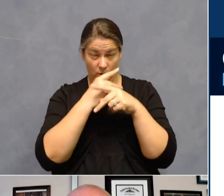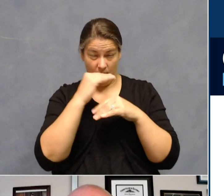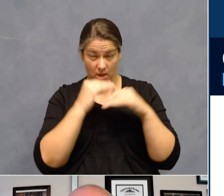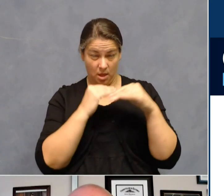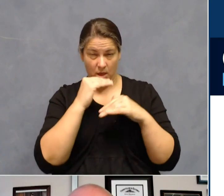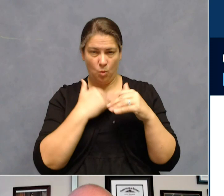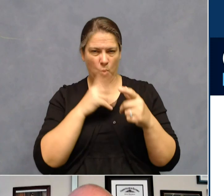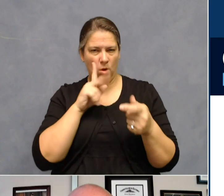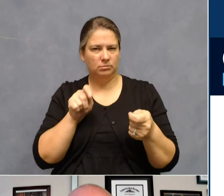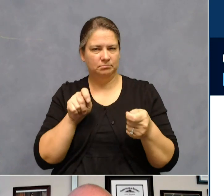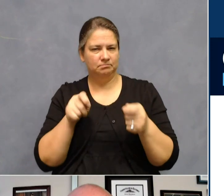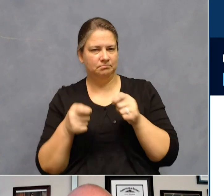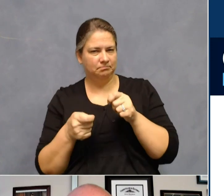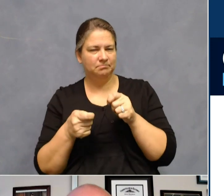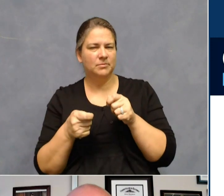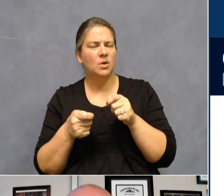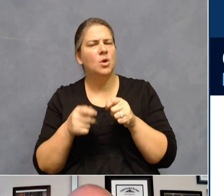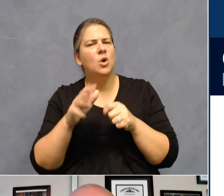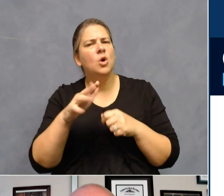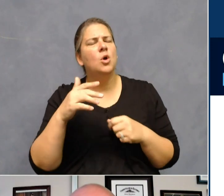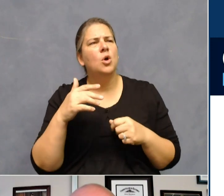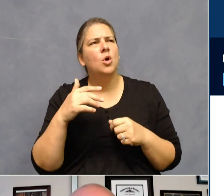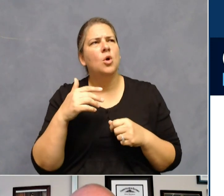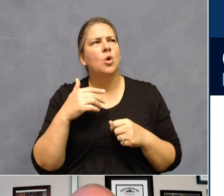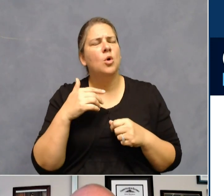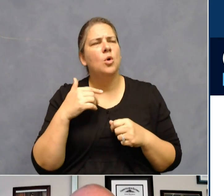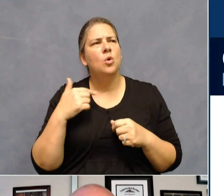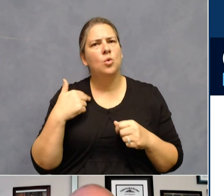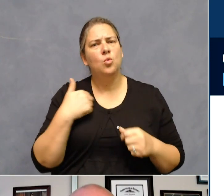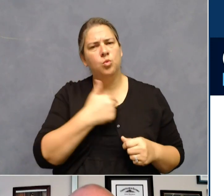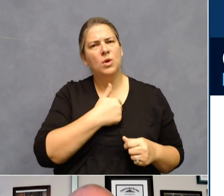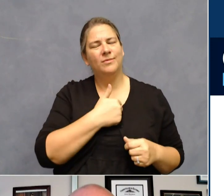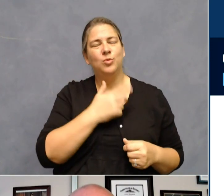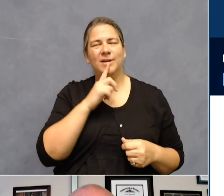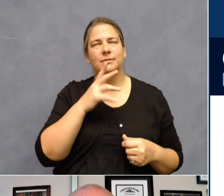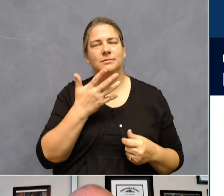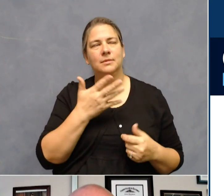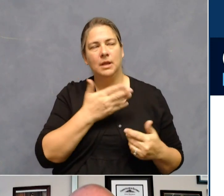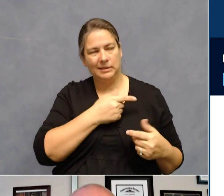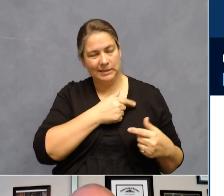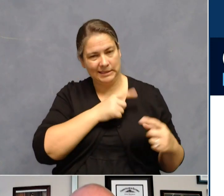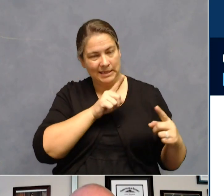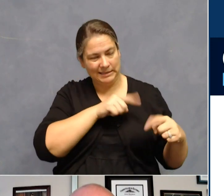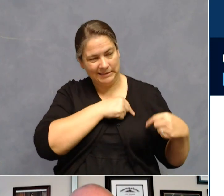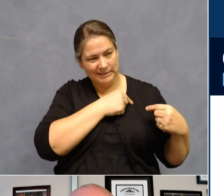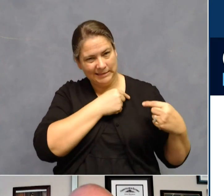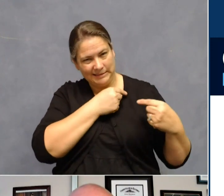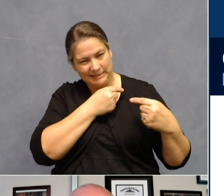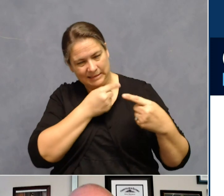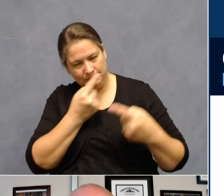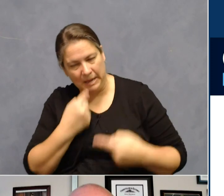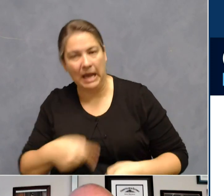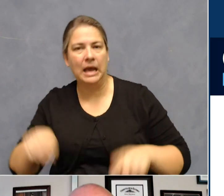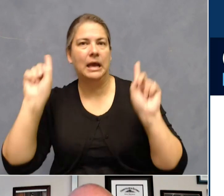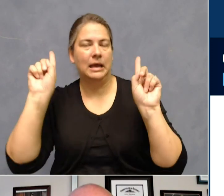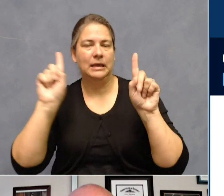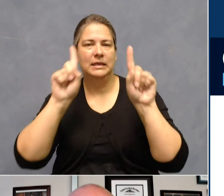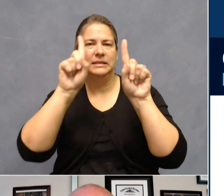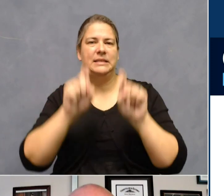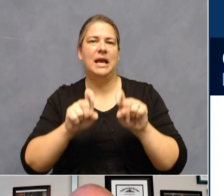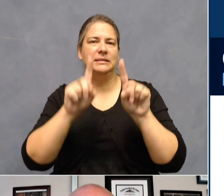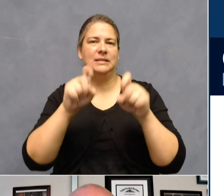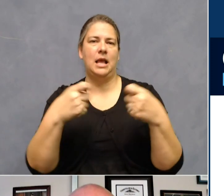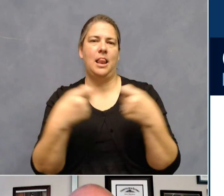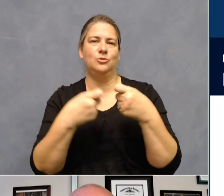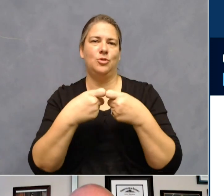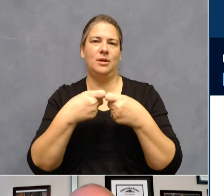in coming, but we are making good progress in getting tests electronically. And we're going to transition to using only